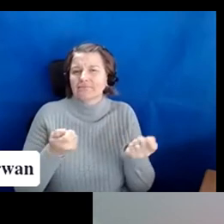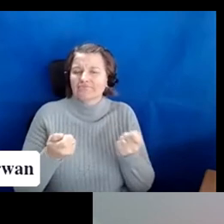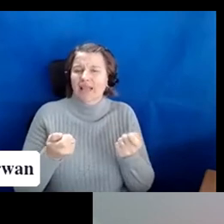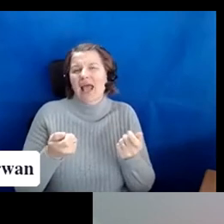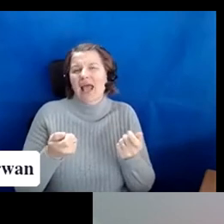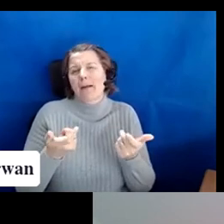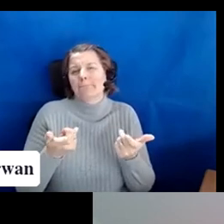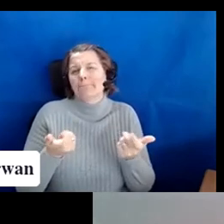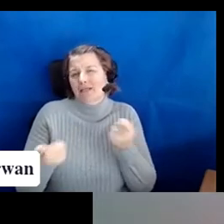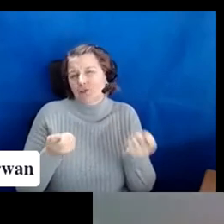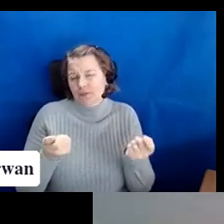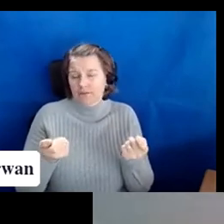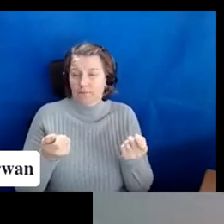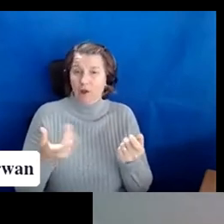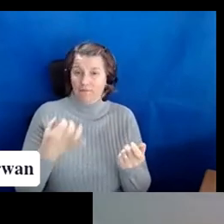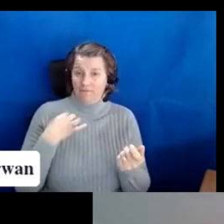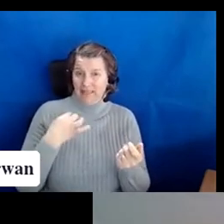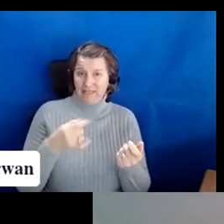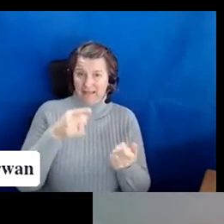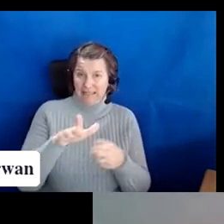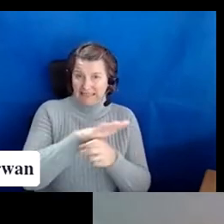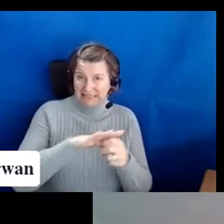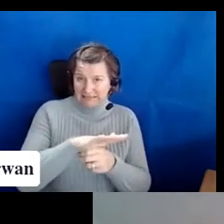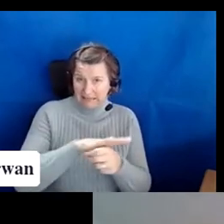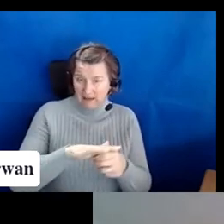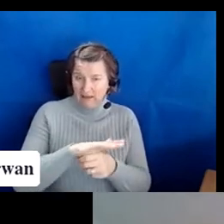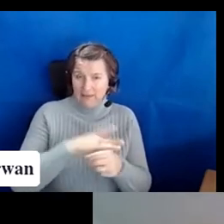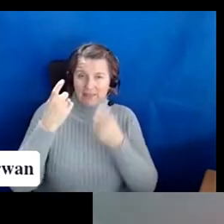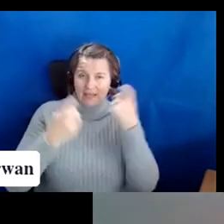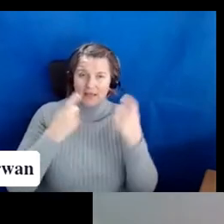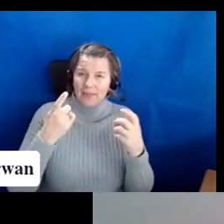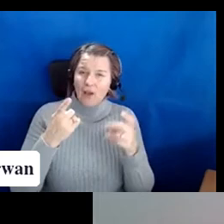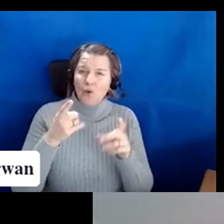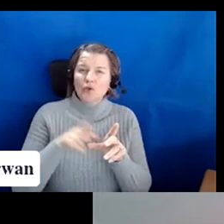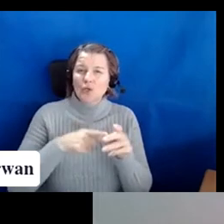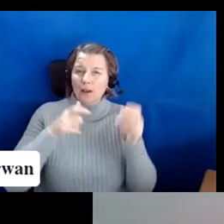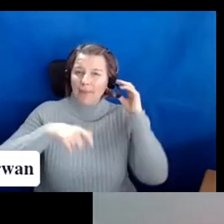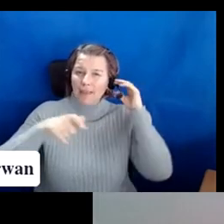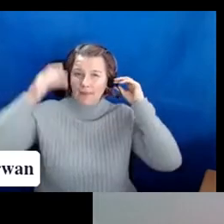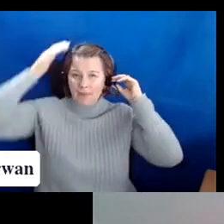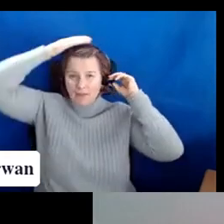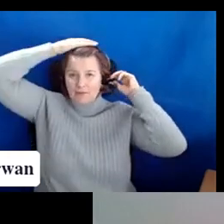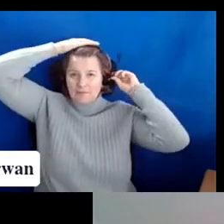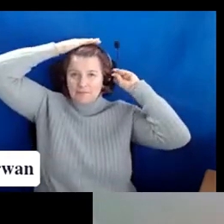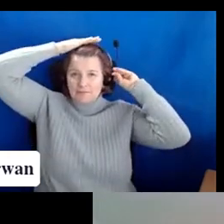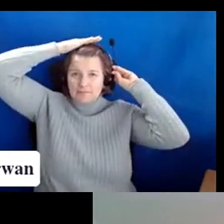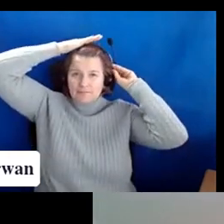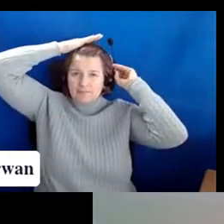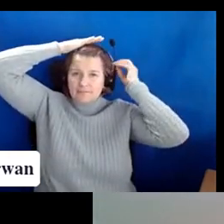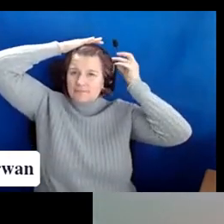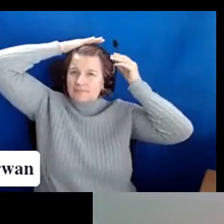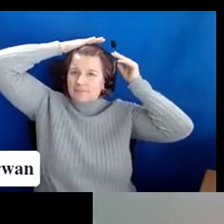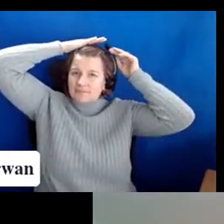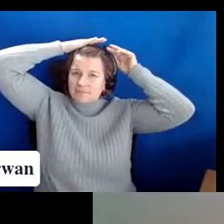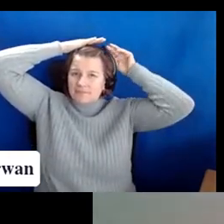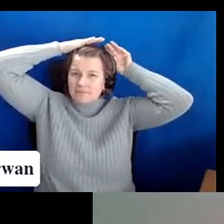of kind of volunteering in this sector and thinking about young people volunteering, we've stayed really, really clear of that,